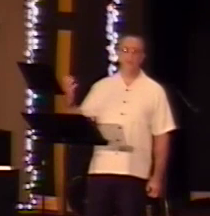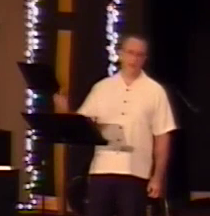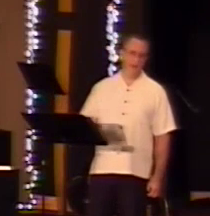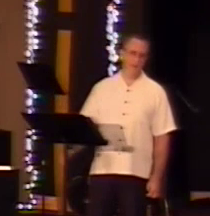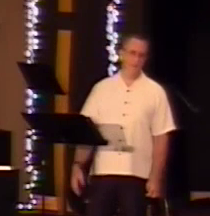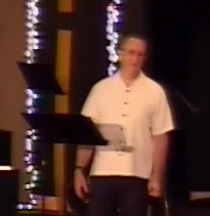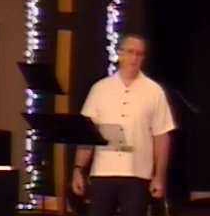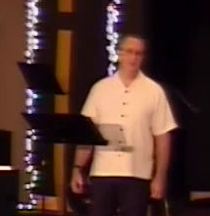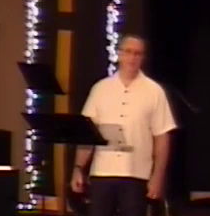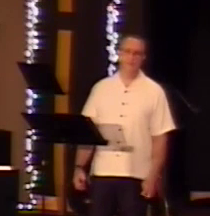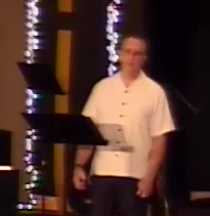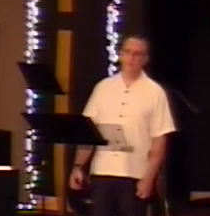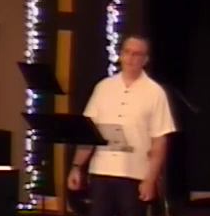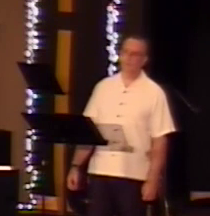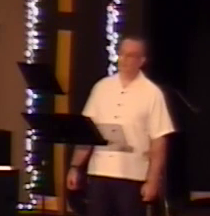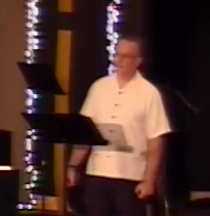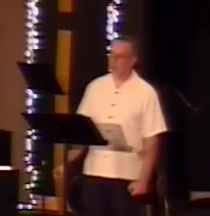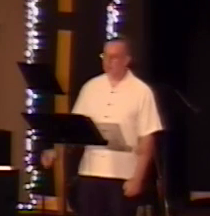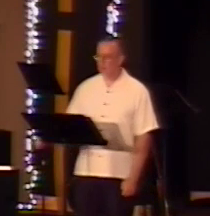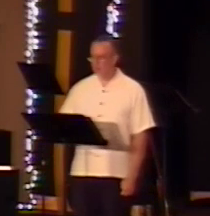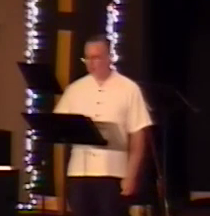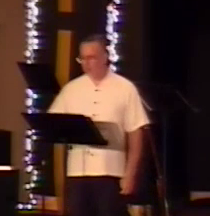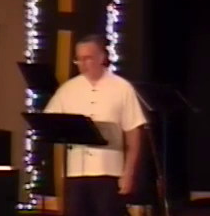things, love.